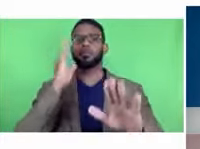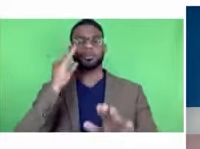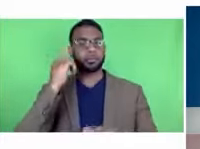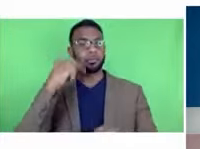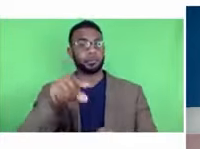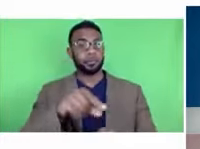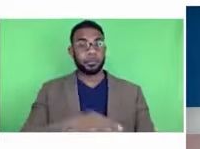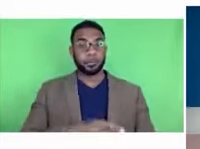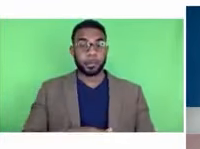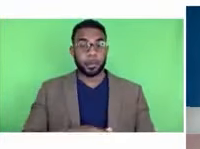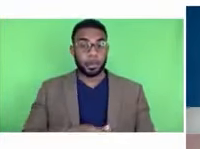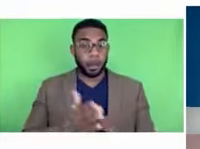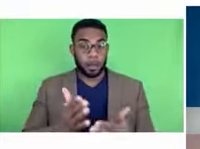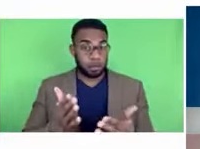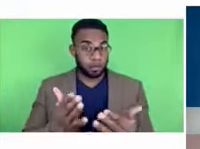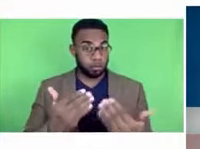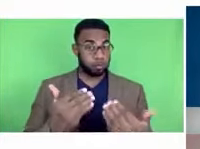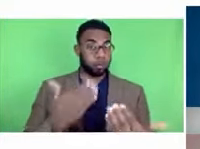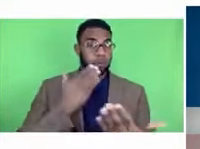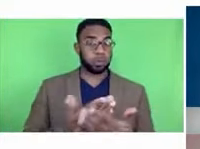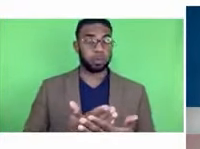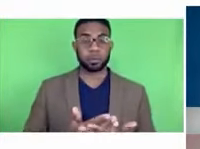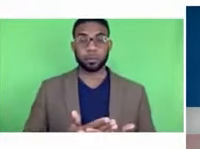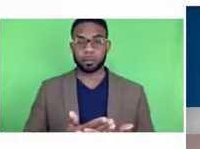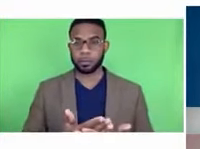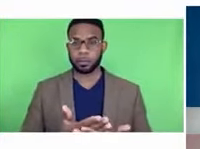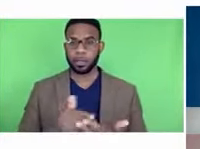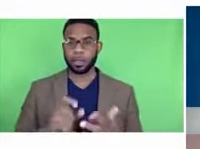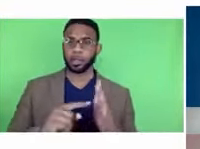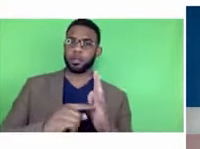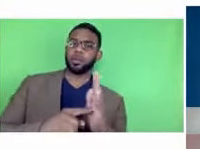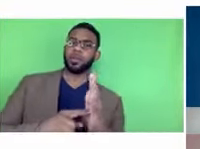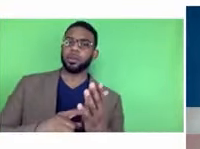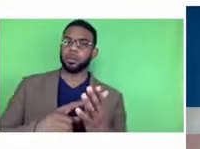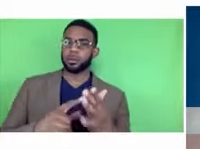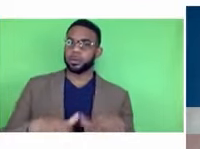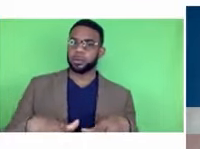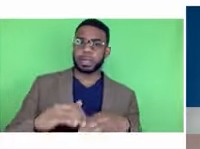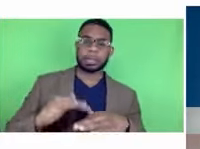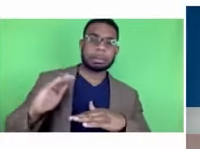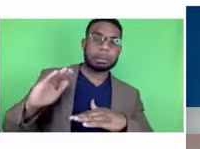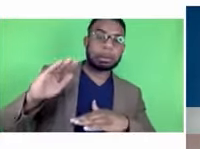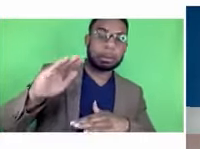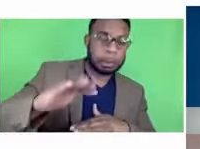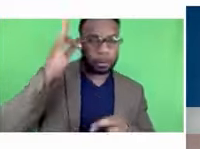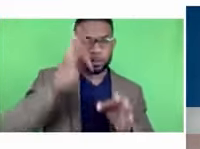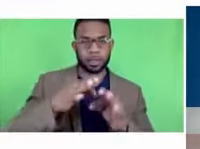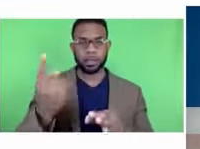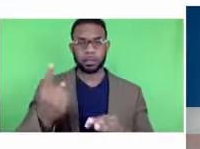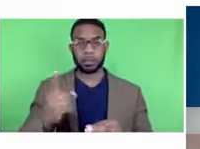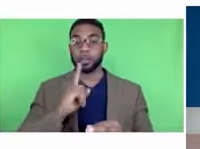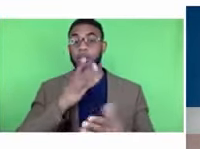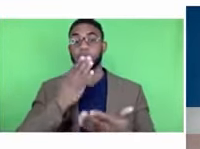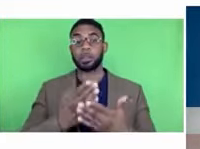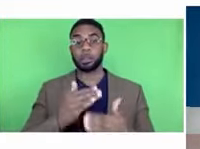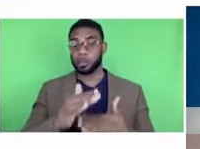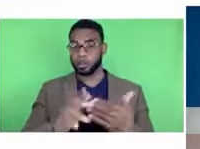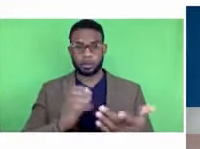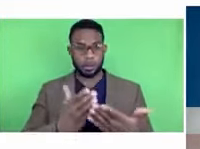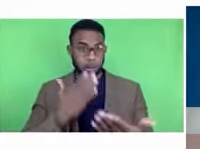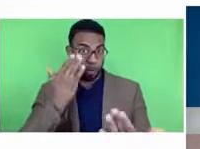and things went well and it can show, you know, taking that leap of faith in somebody is a good step. And this is maybe